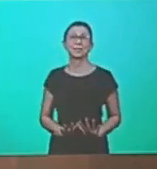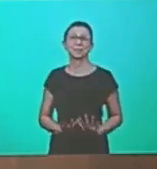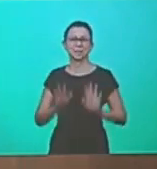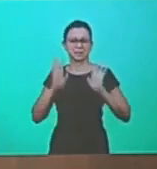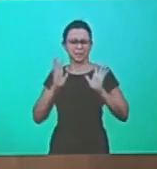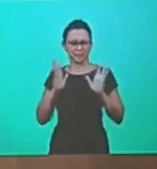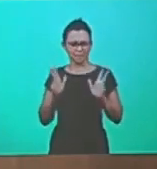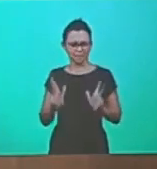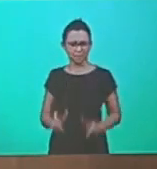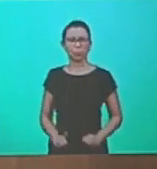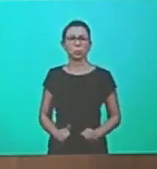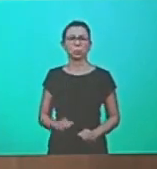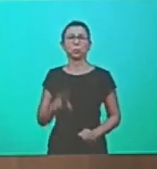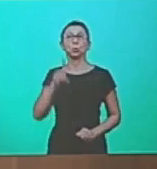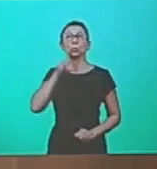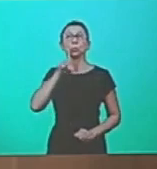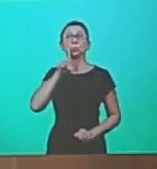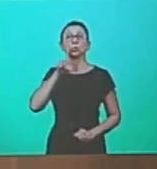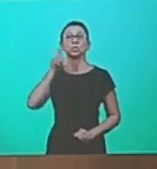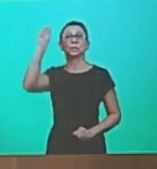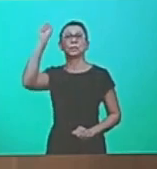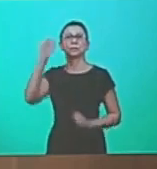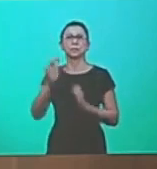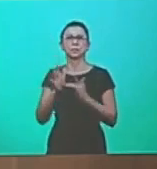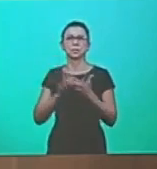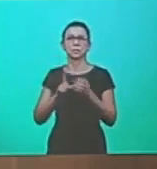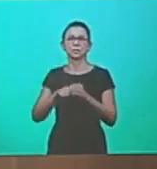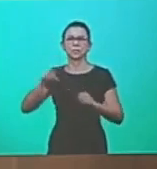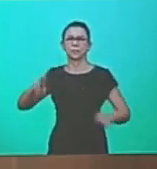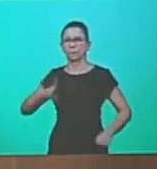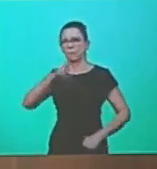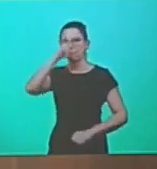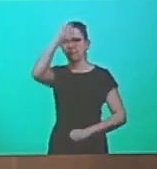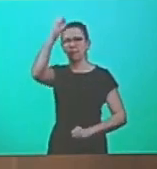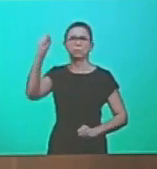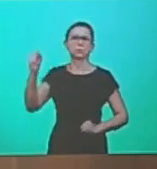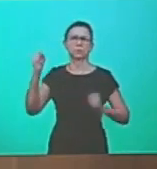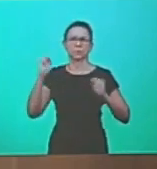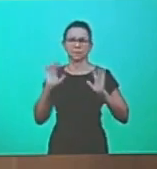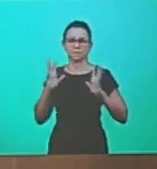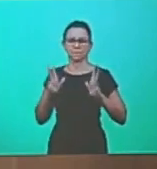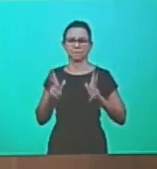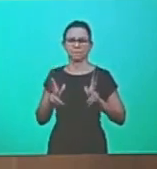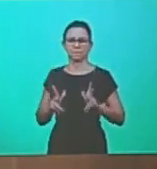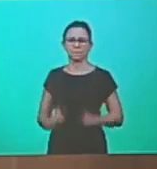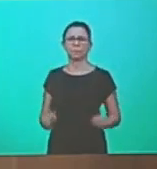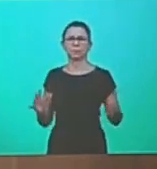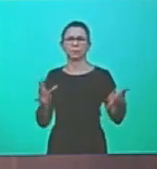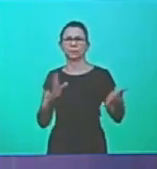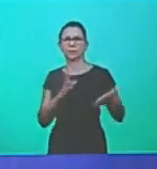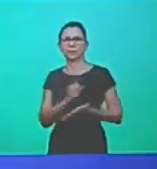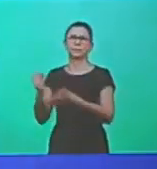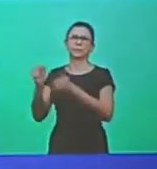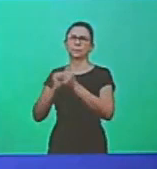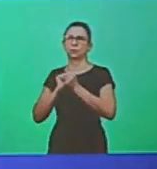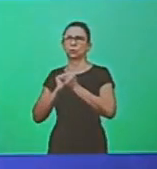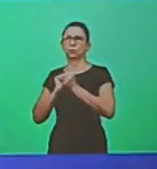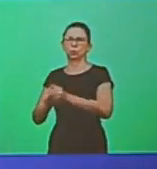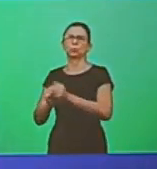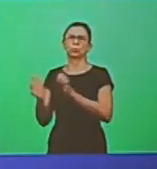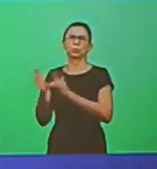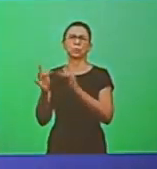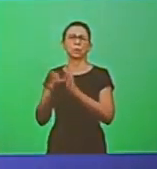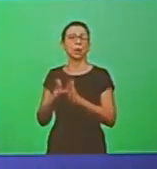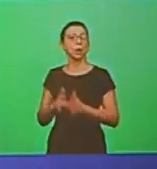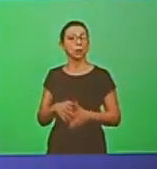is how we prepare ourselves. So when Jesus comes, we will be prepared. We will be ready for his return.